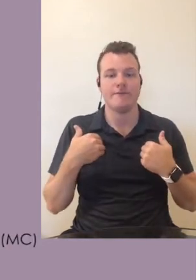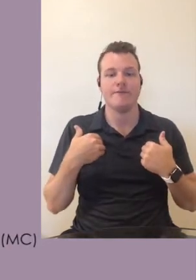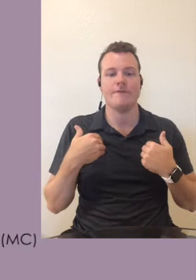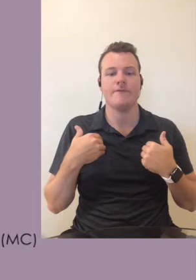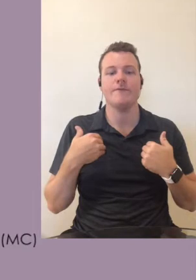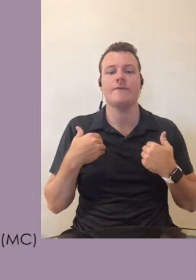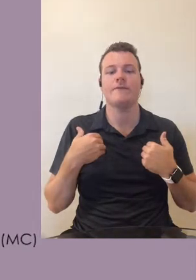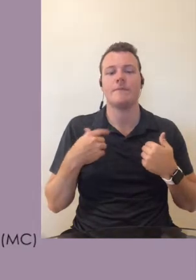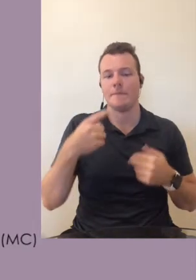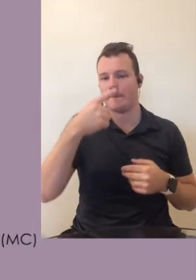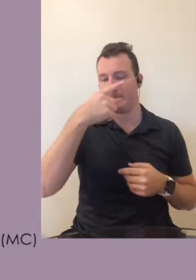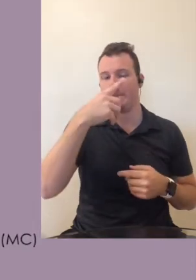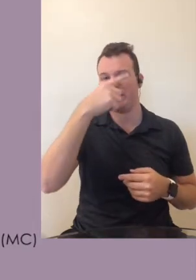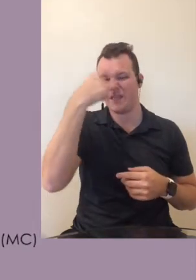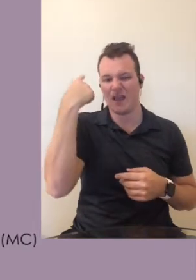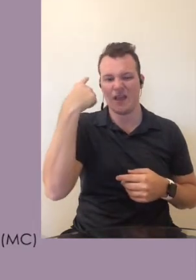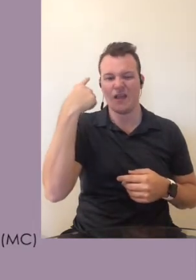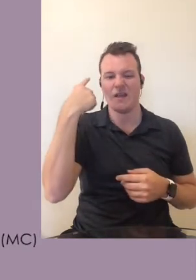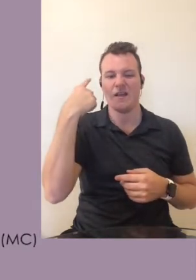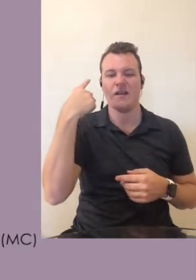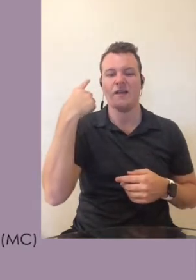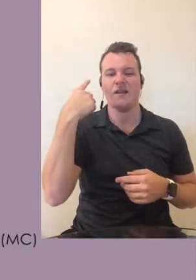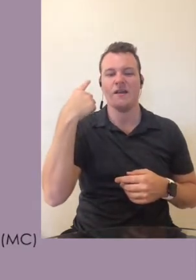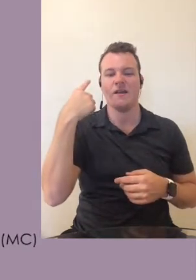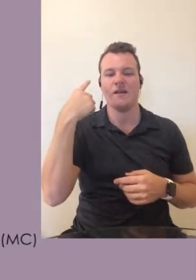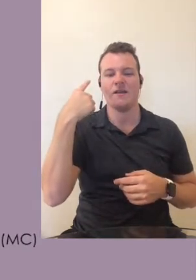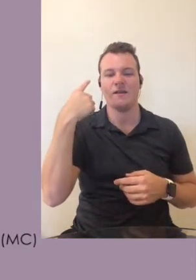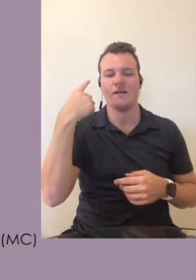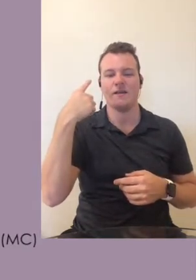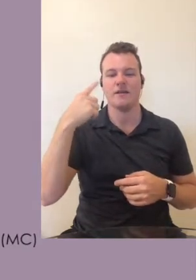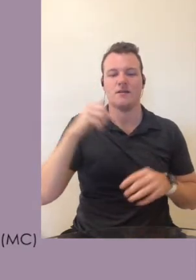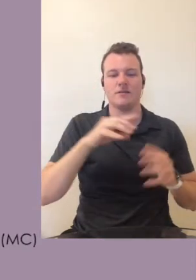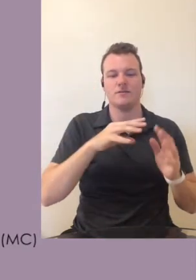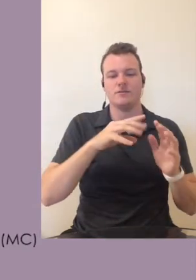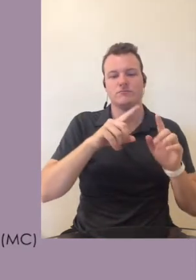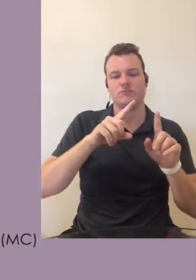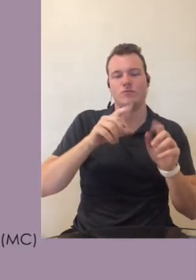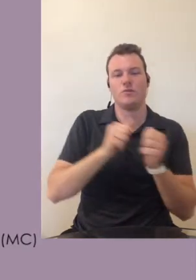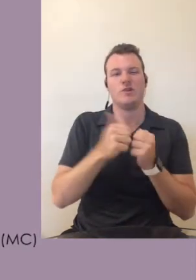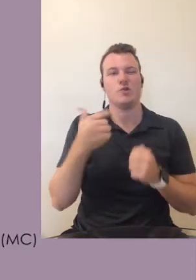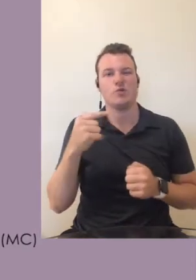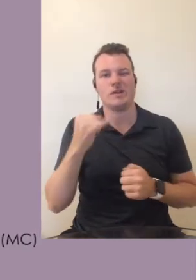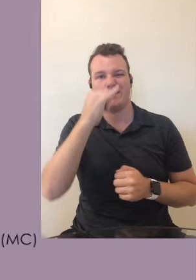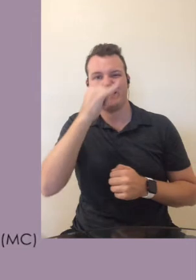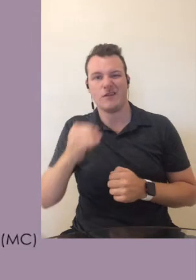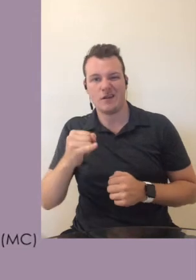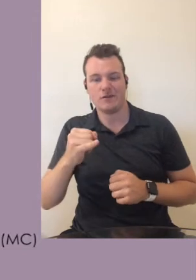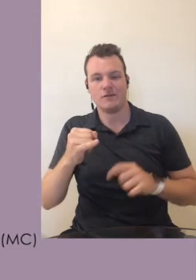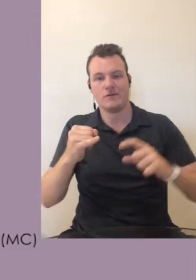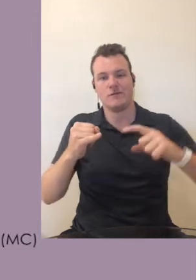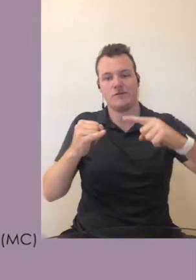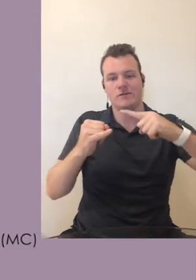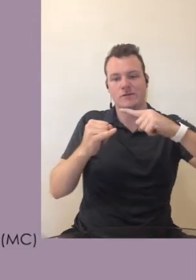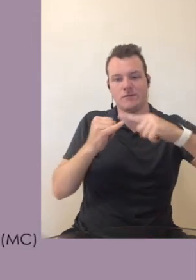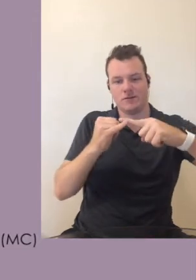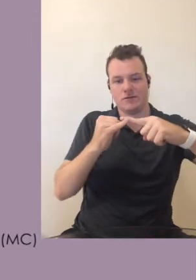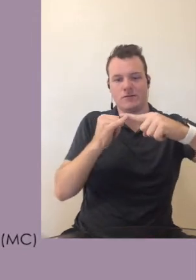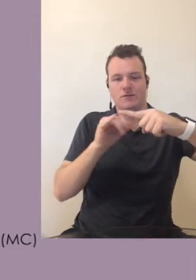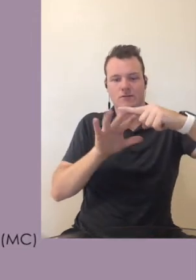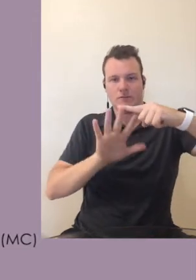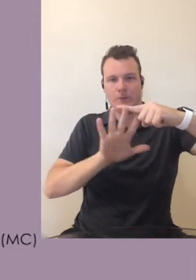black that is lined up against a green diagonal. The green diagonal represents